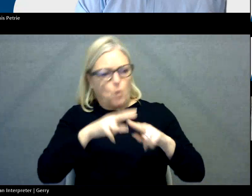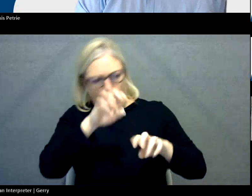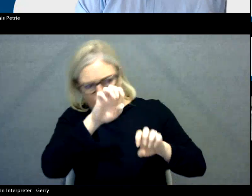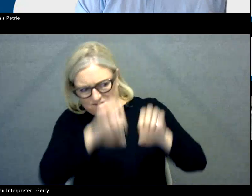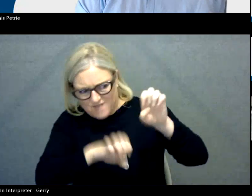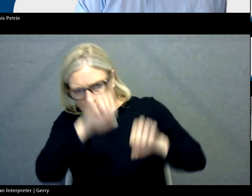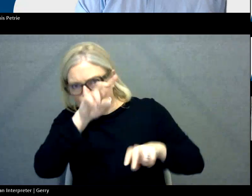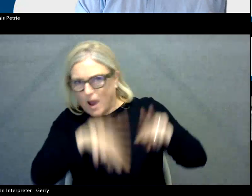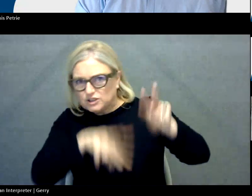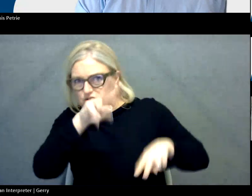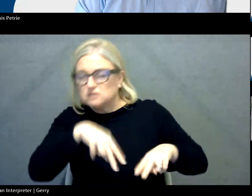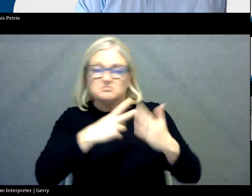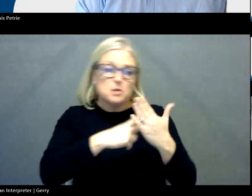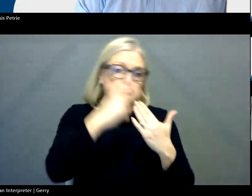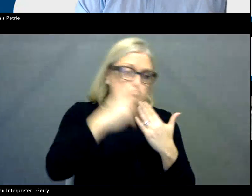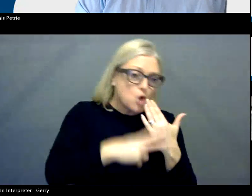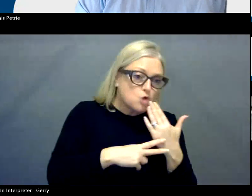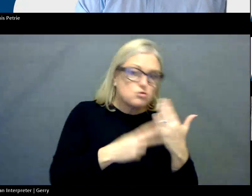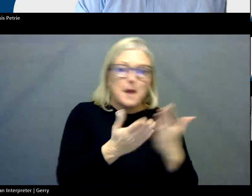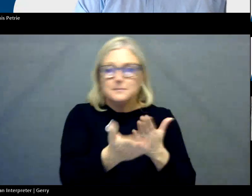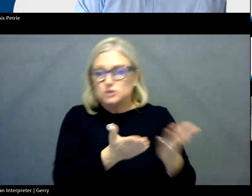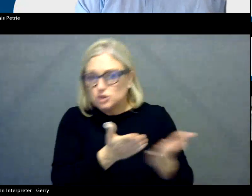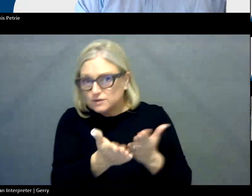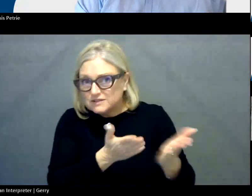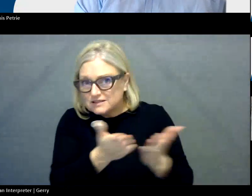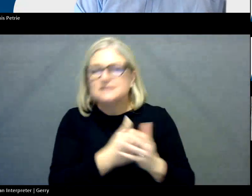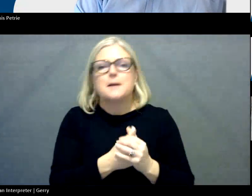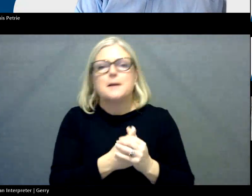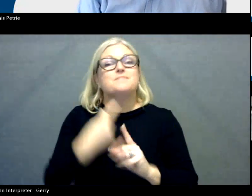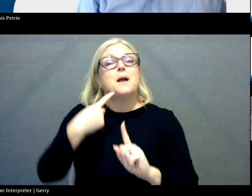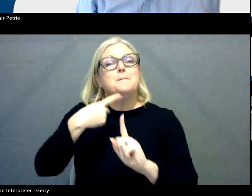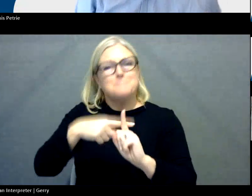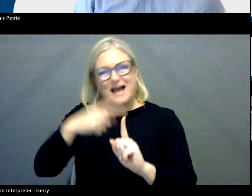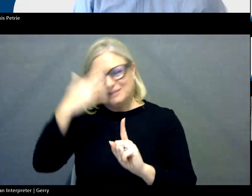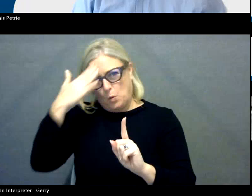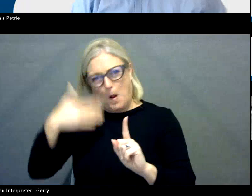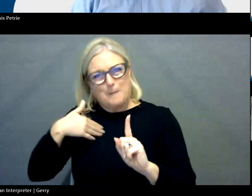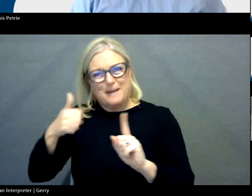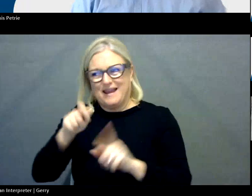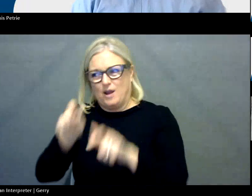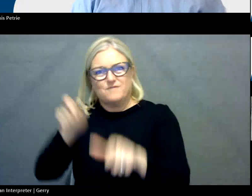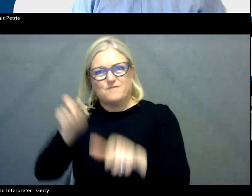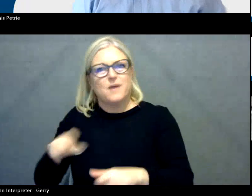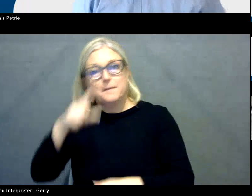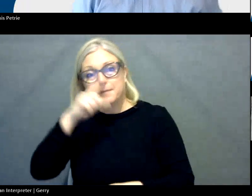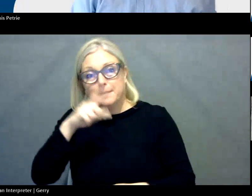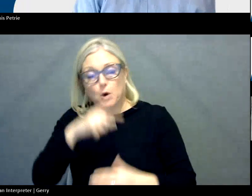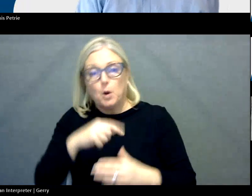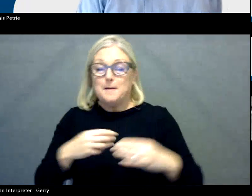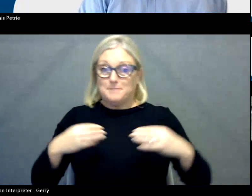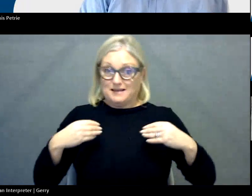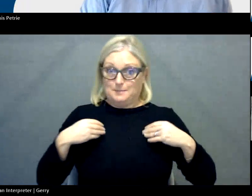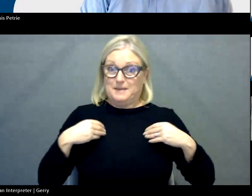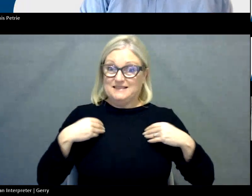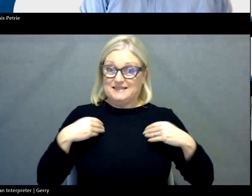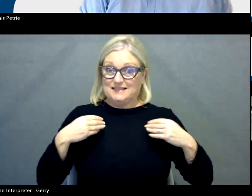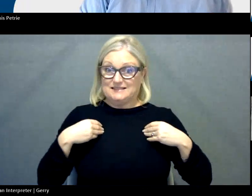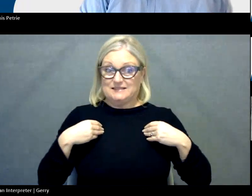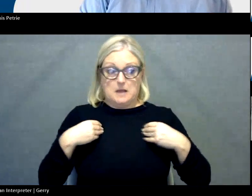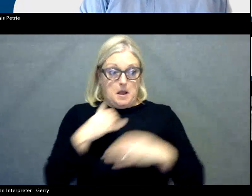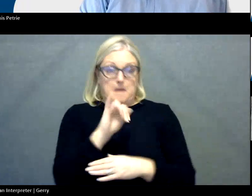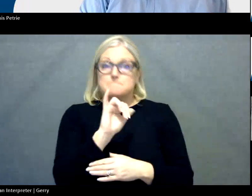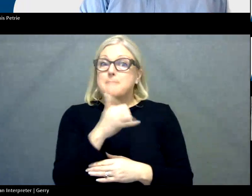programs. And also, if it's collected more routinely, it allows you to evaluate new programs as they arise without designing a